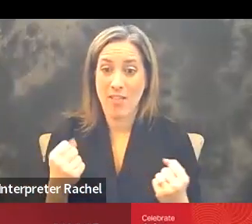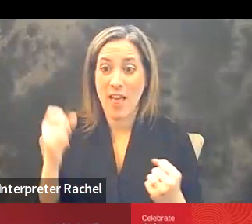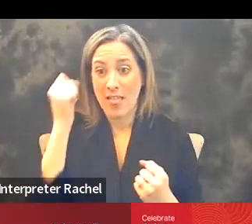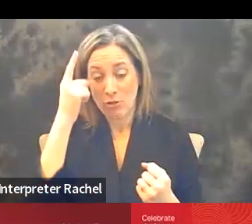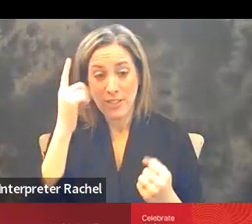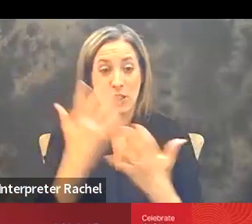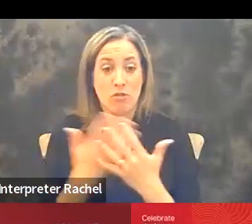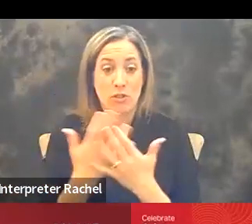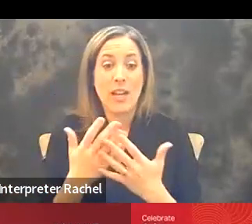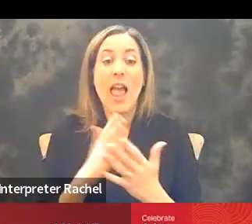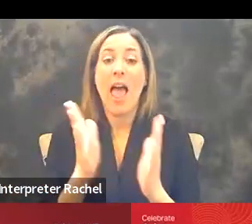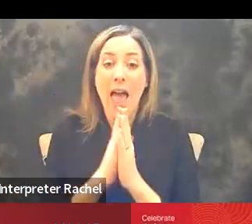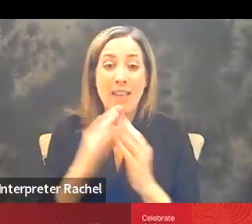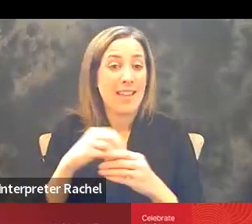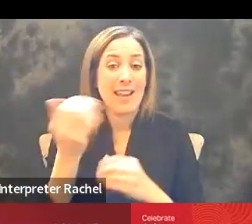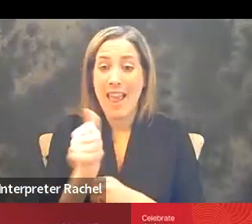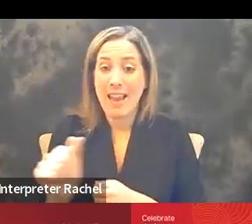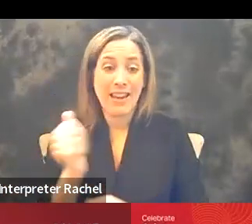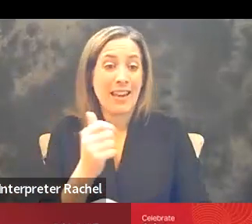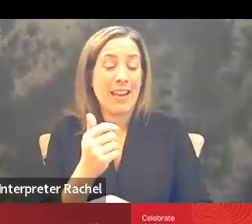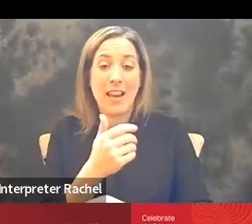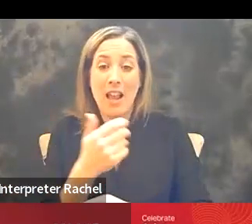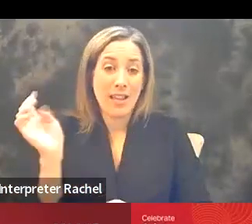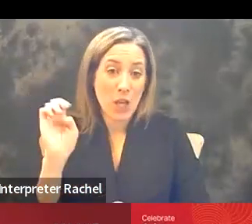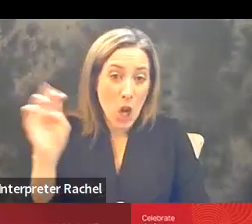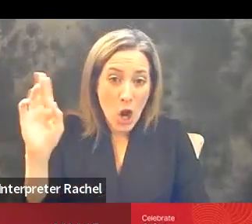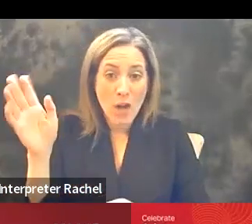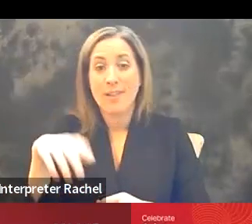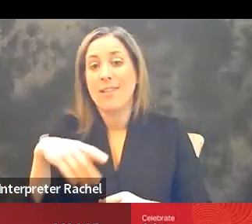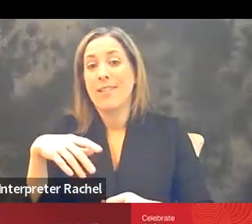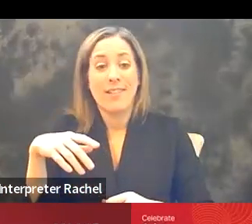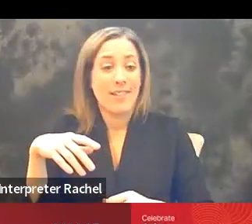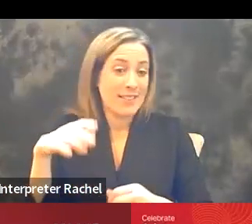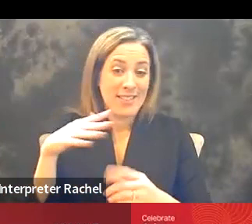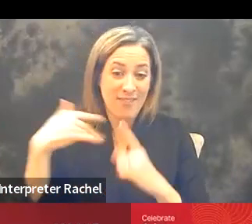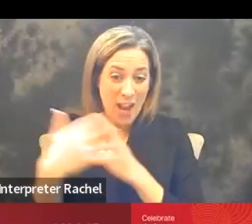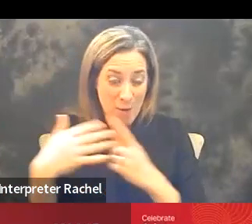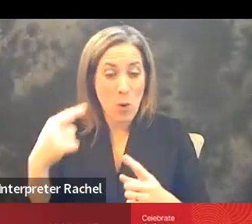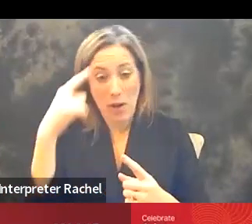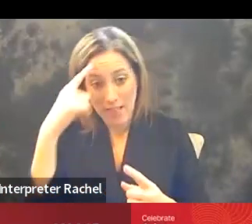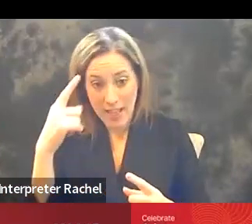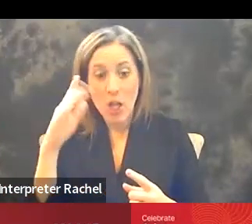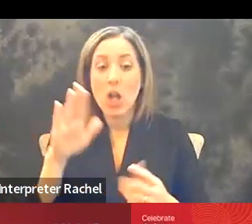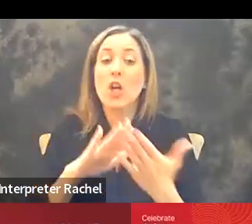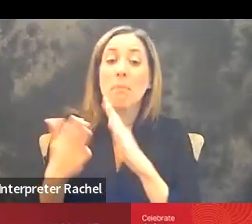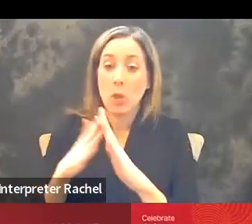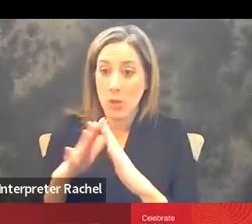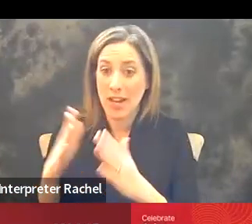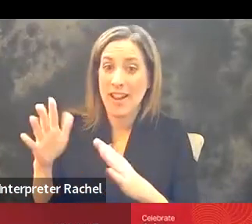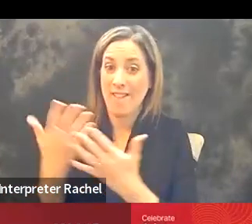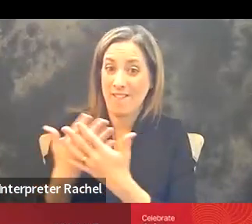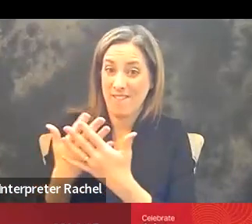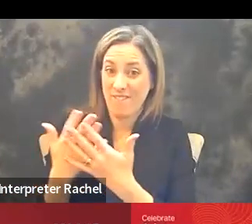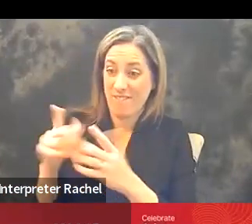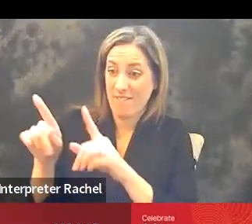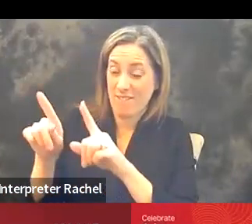of our ambulatory settings. And so we are able to kind of recruit community field testing participants from that group. So